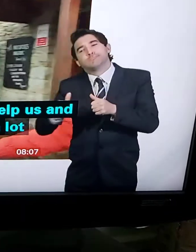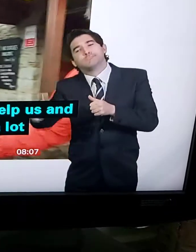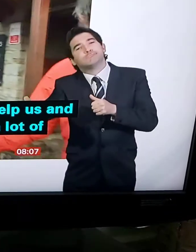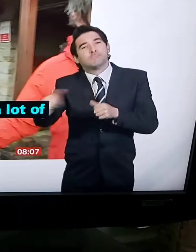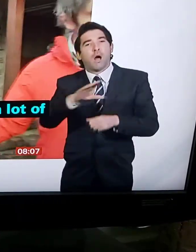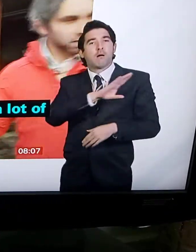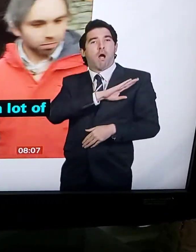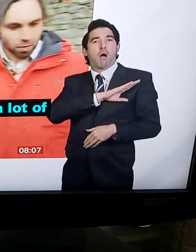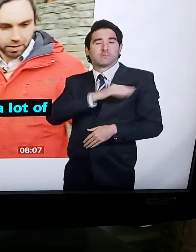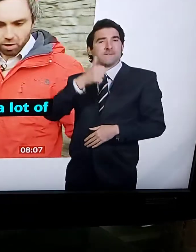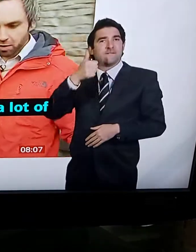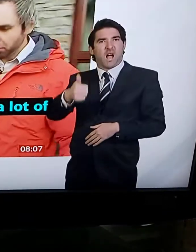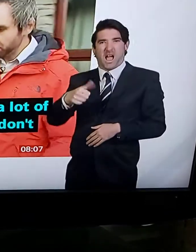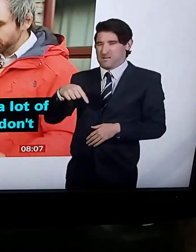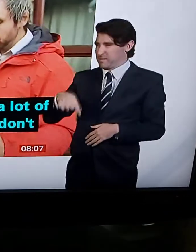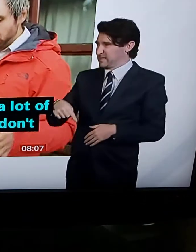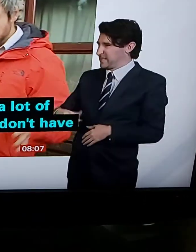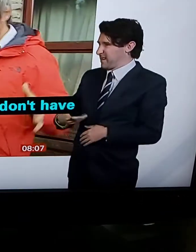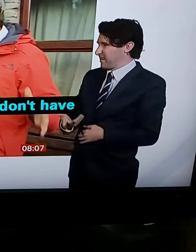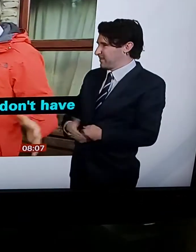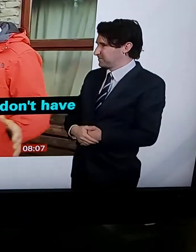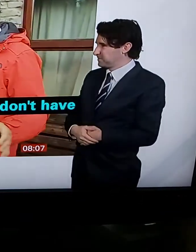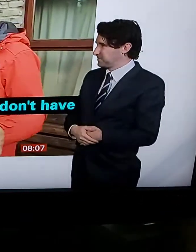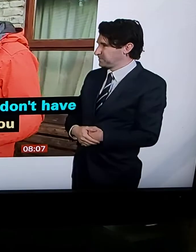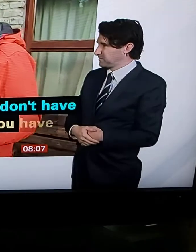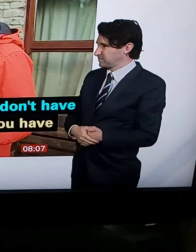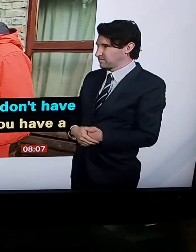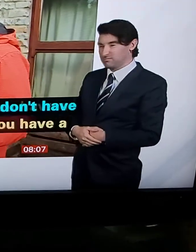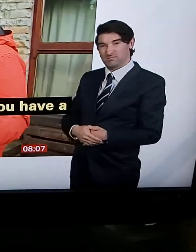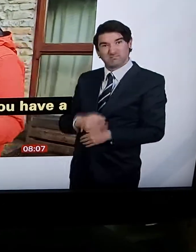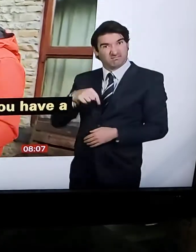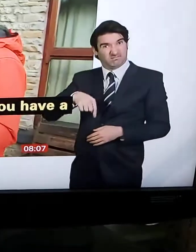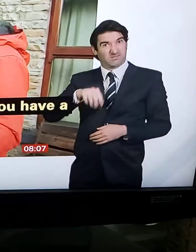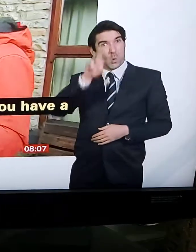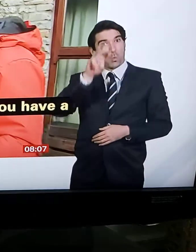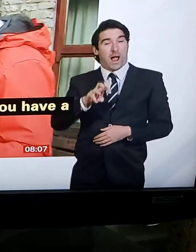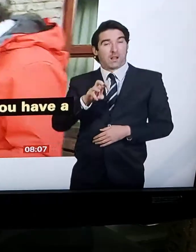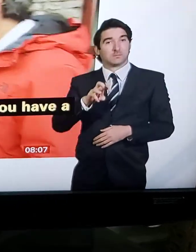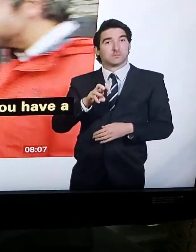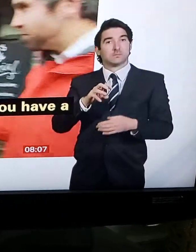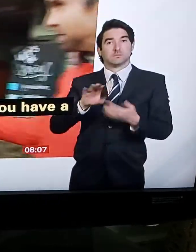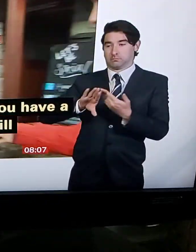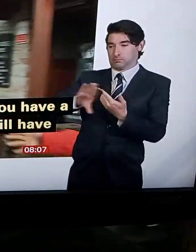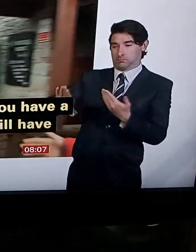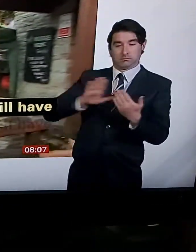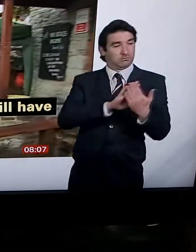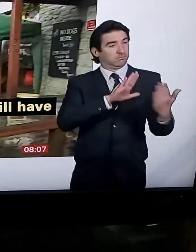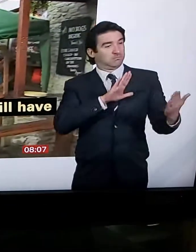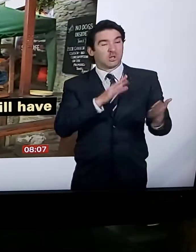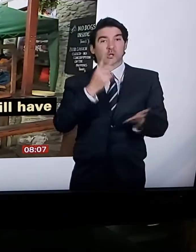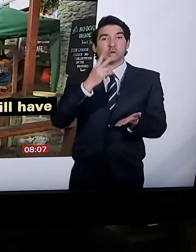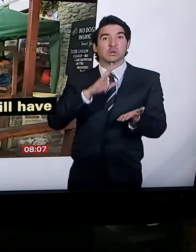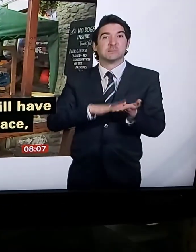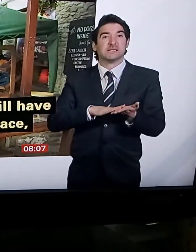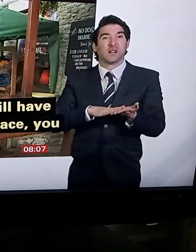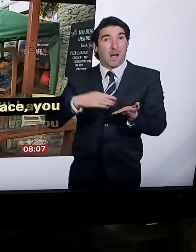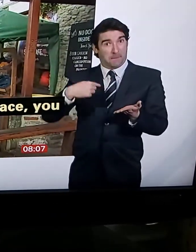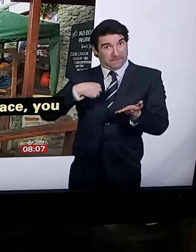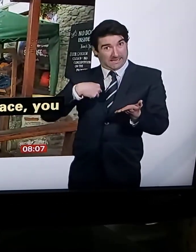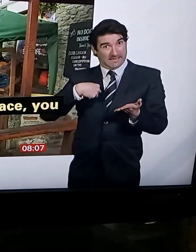You've got a little bit of space, you've probably got a number of 50, you know, you've still got a few people in the state, and you've got to get that care for 50 people, is that viable?